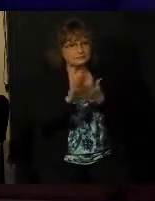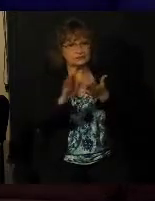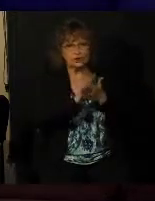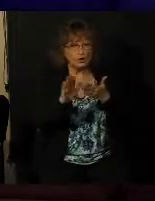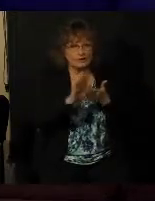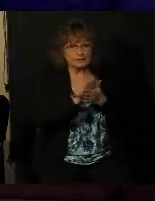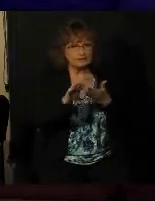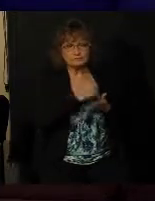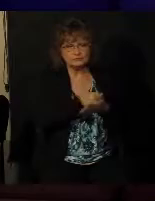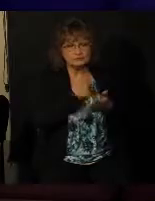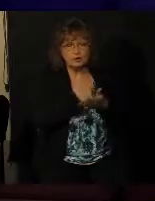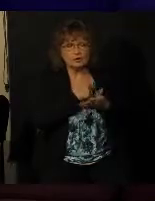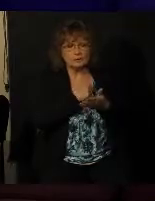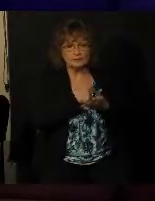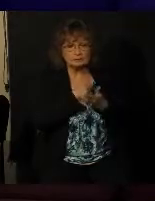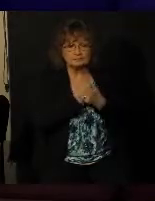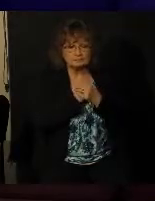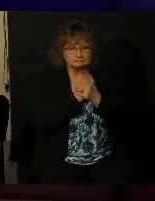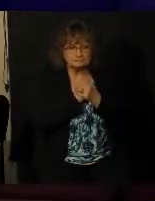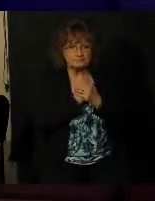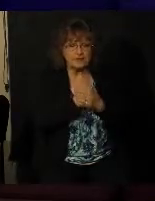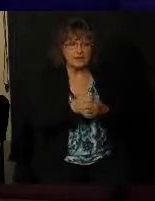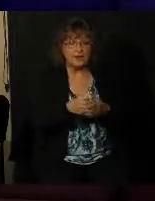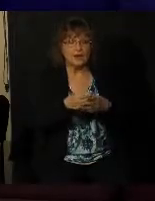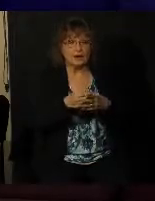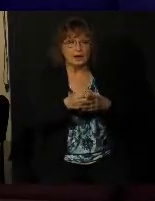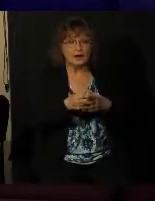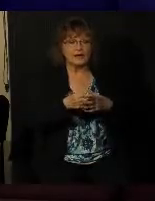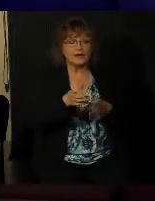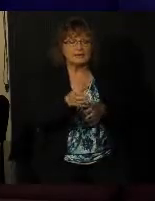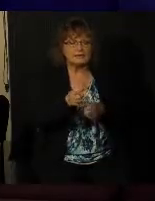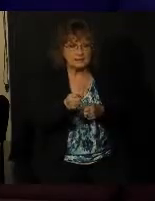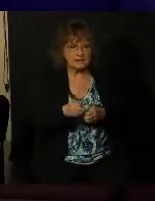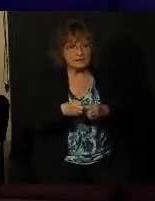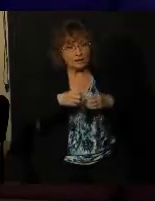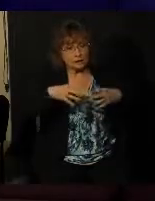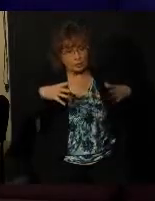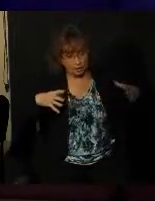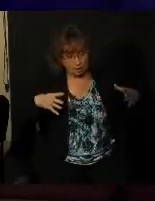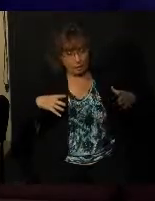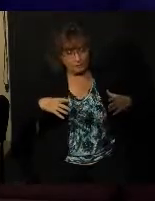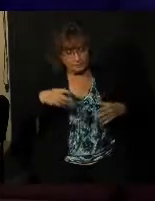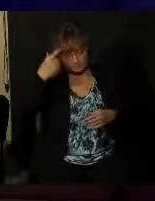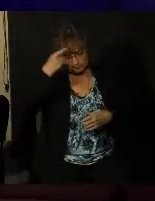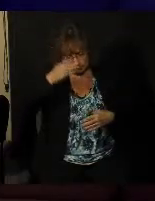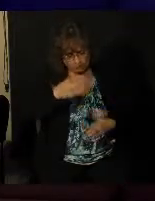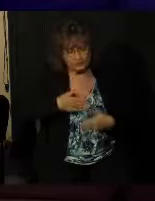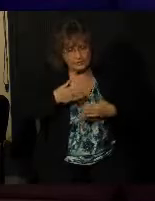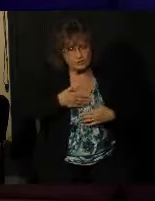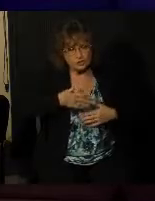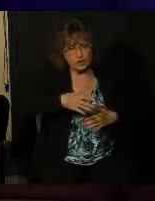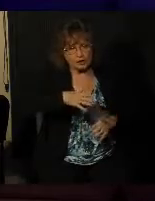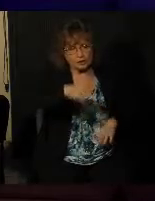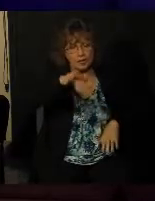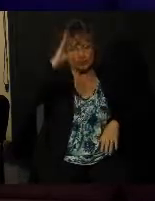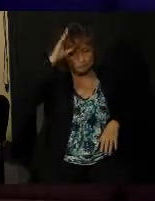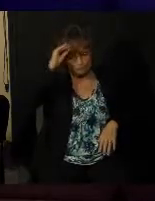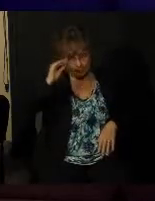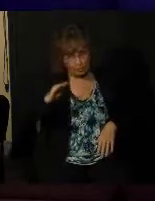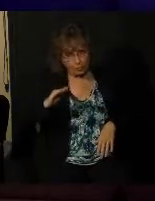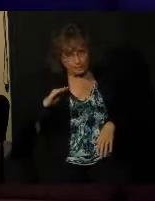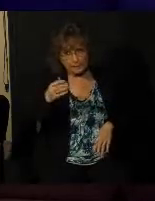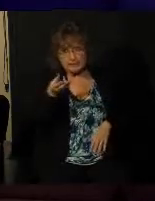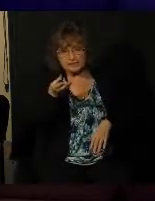a lot of guts to stand up in front of people and say what he said. You don't stand up in front of a church crowd